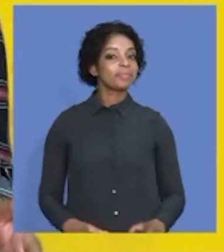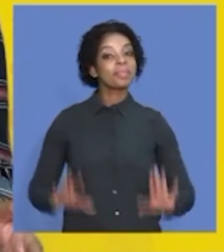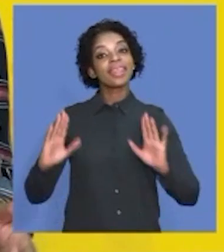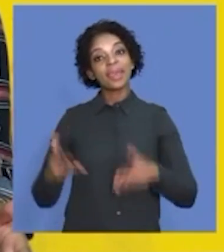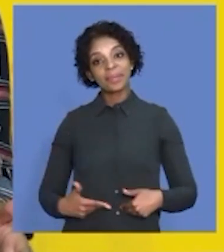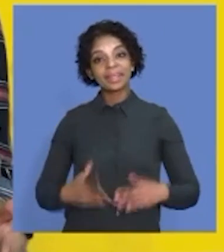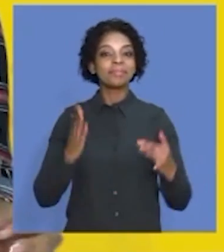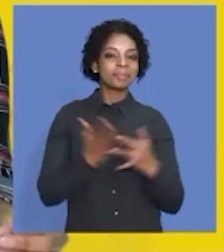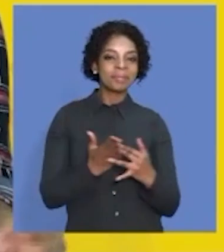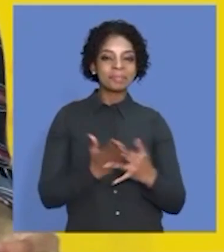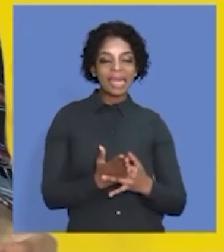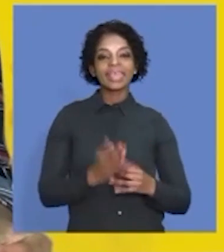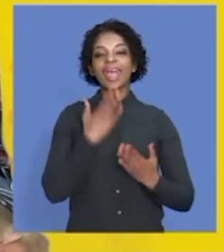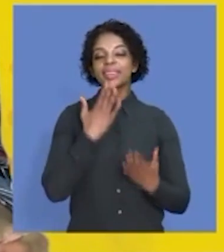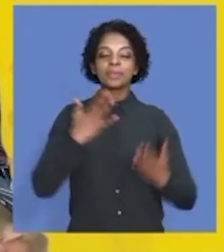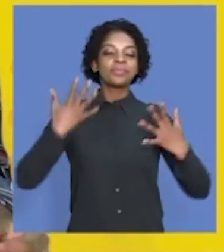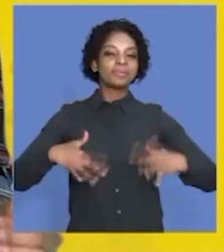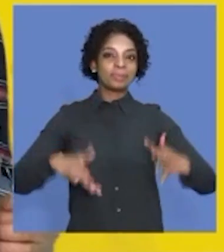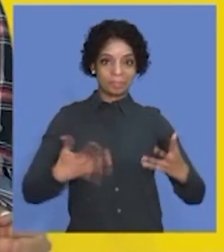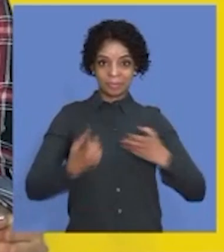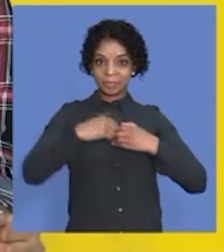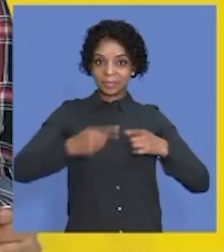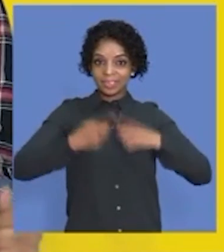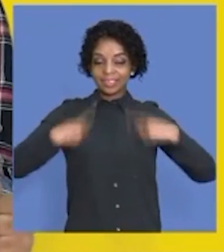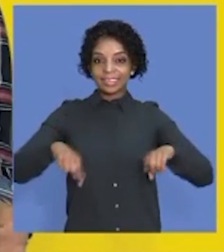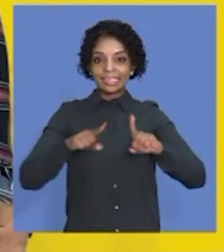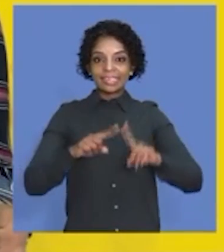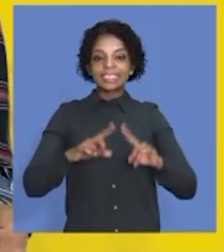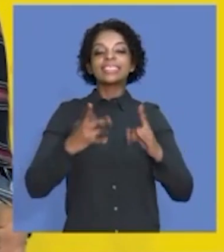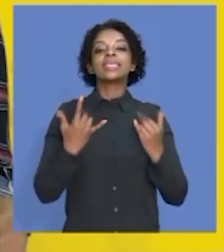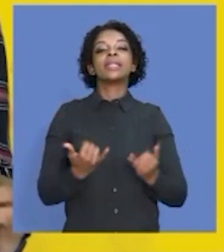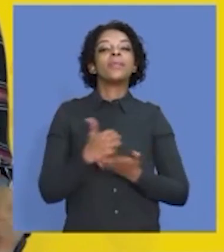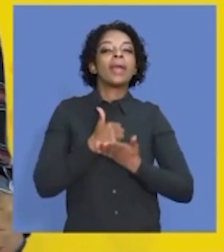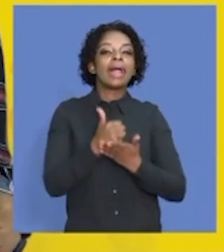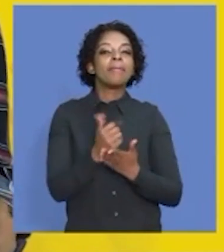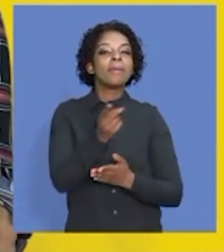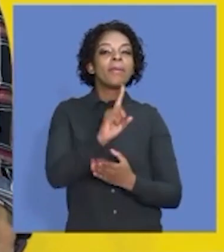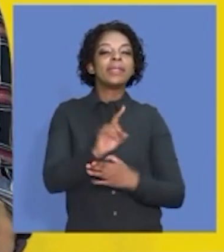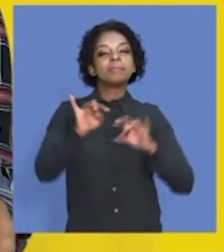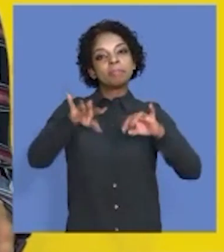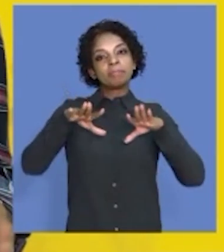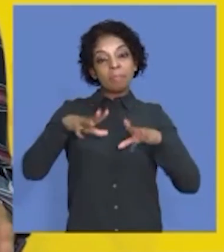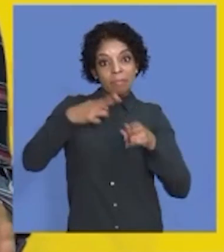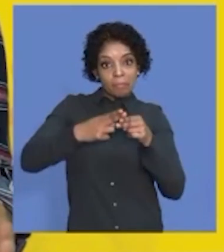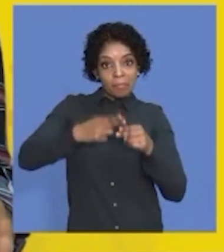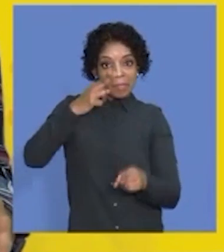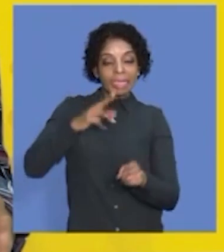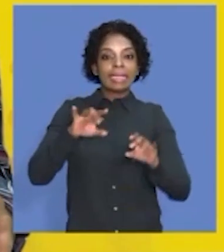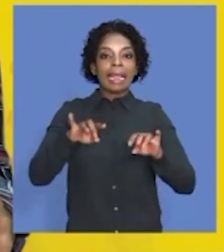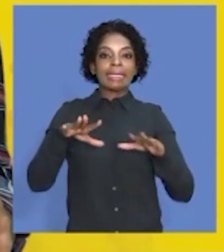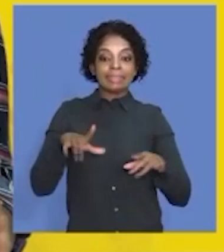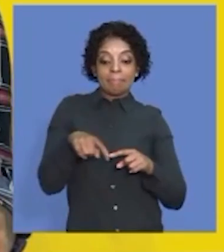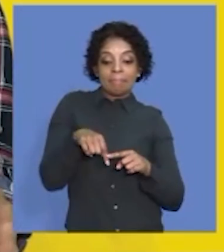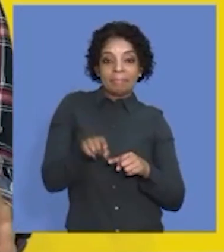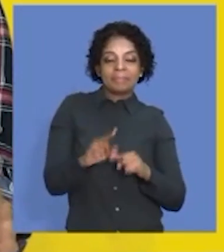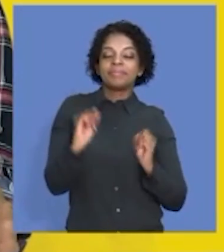Welcome back from the break, Matrix. Thank you so much for joining us. We are still doing your final exam prep to help you with the upcoming exam. Thank you so much,